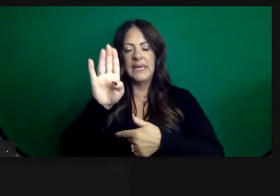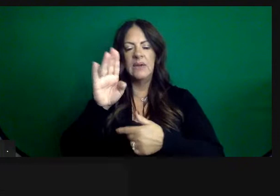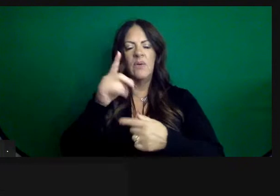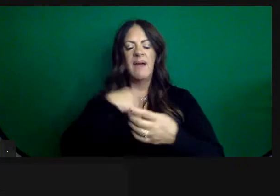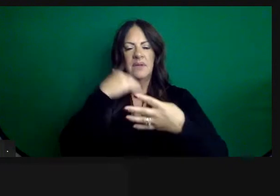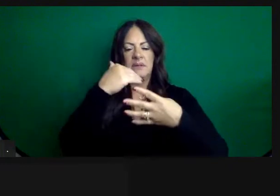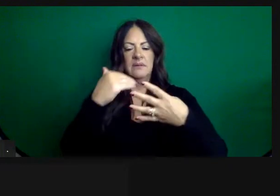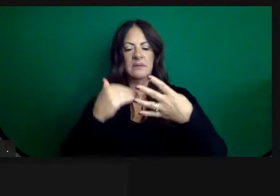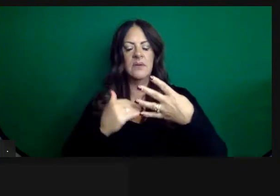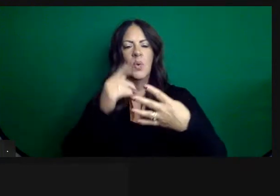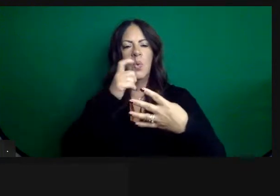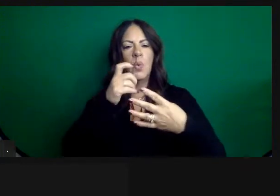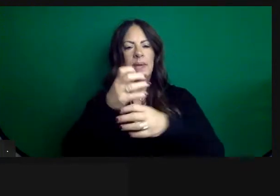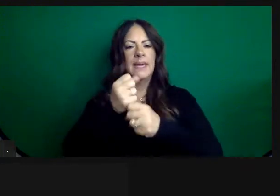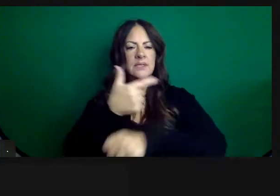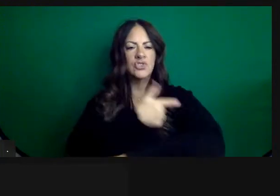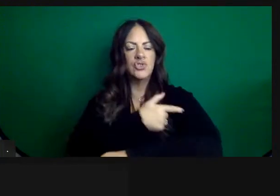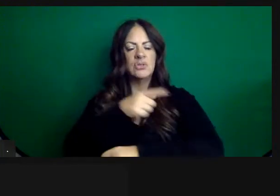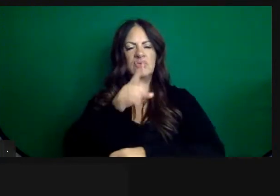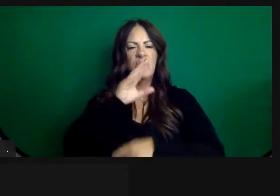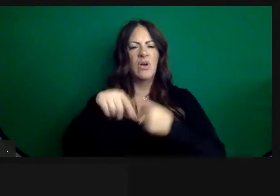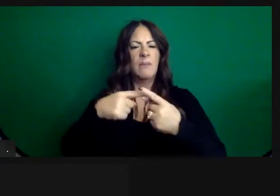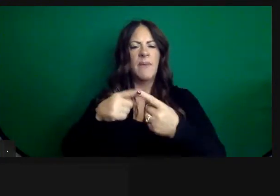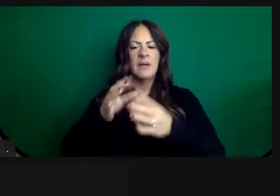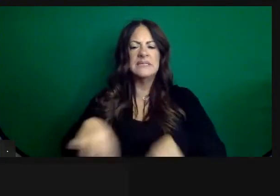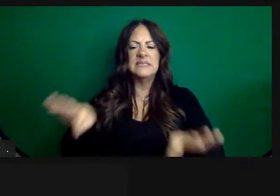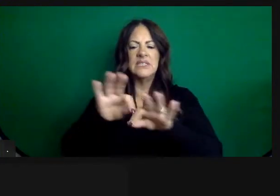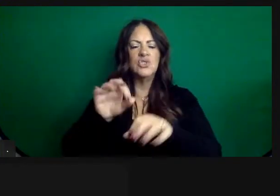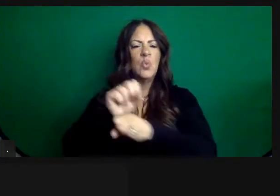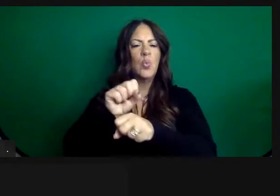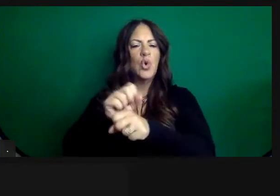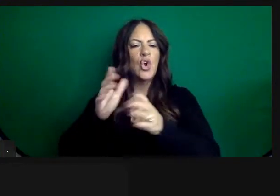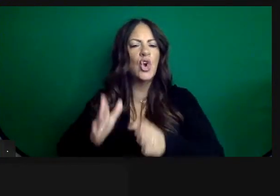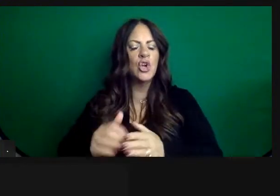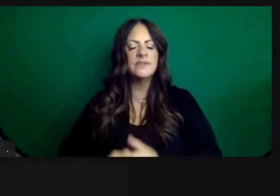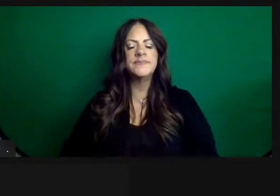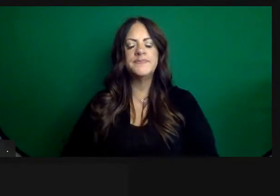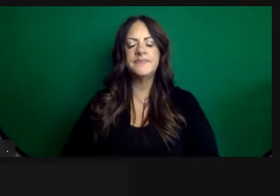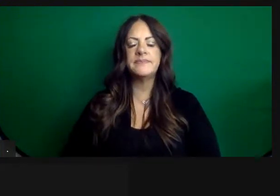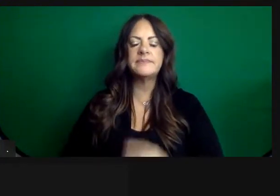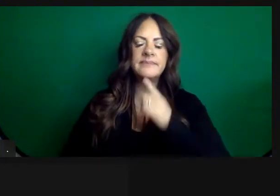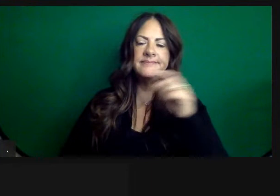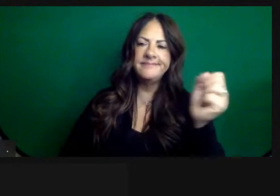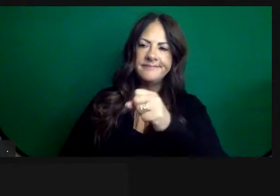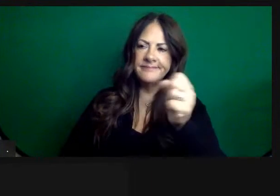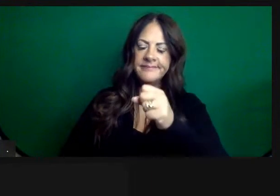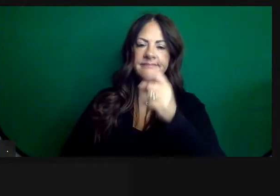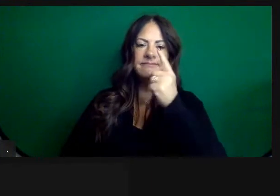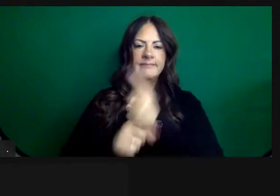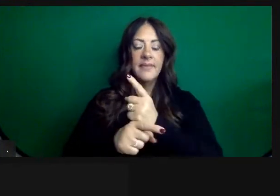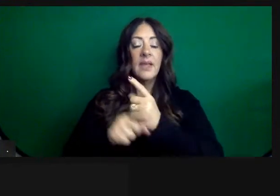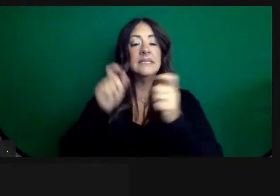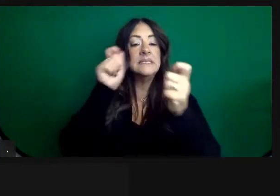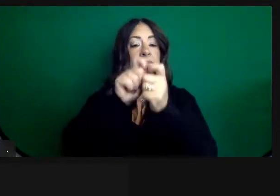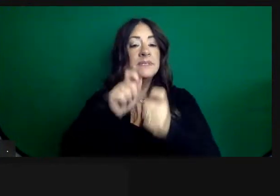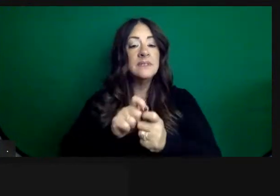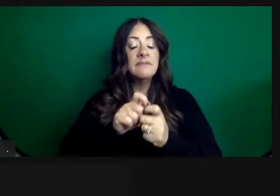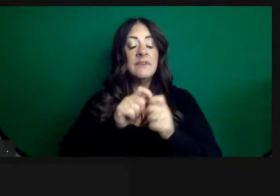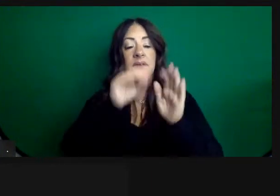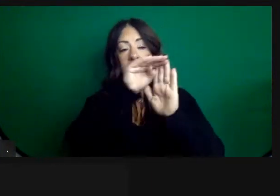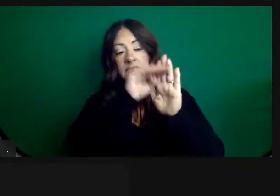Thank you. Yeah, thanks, Victoria, for the question. So the guidance on the specifics of